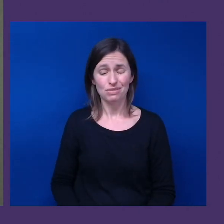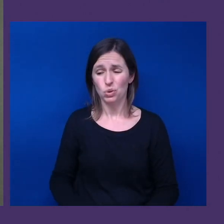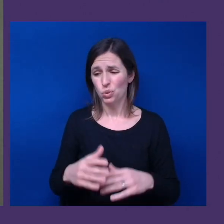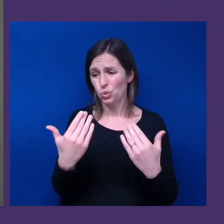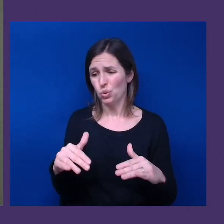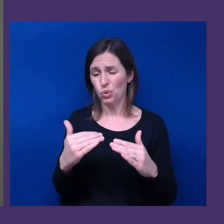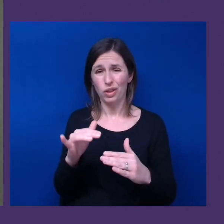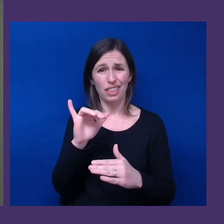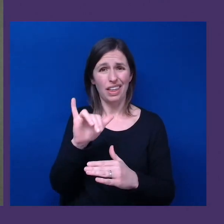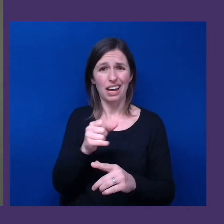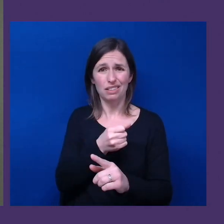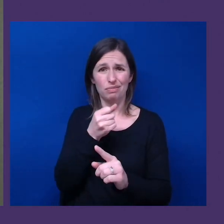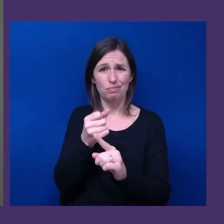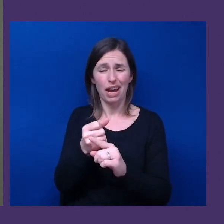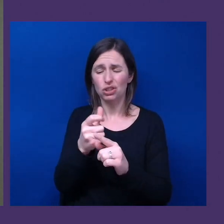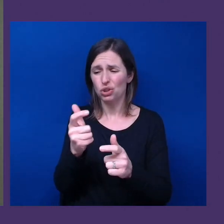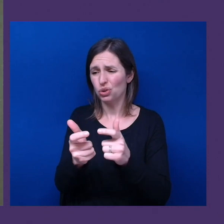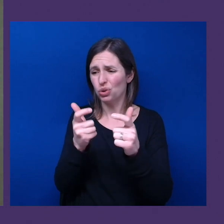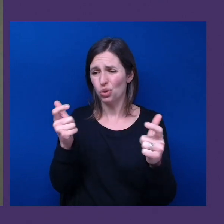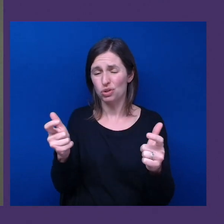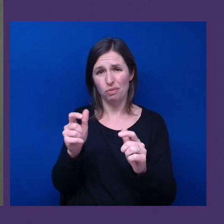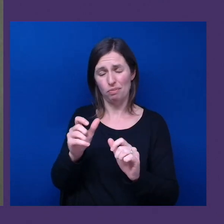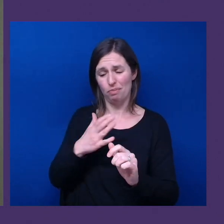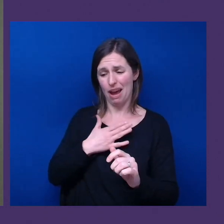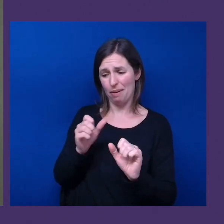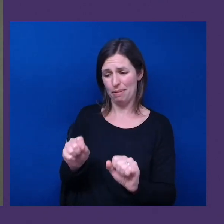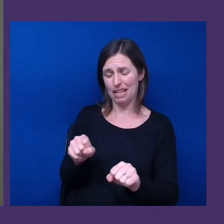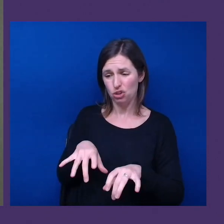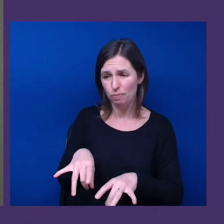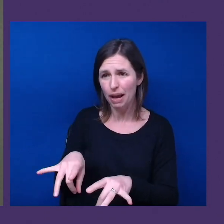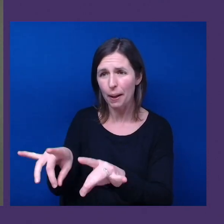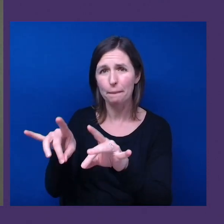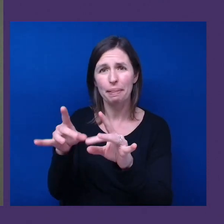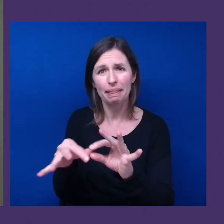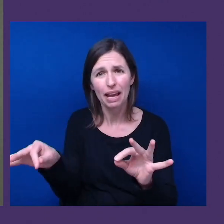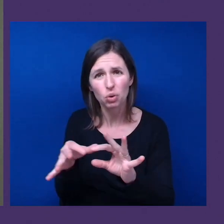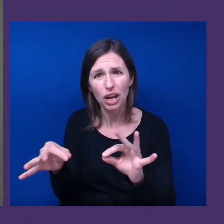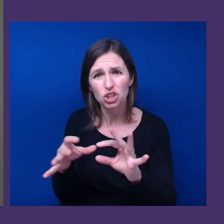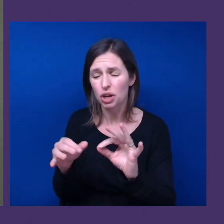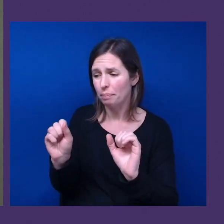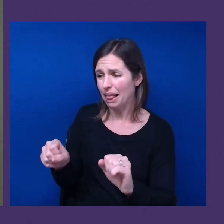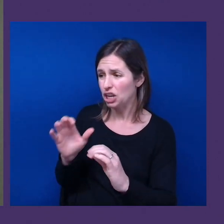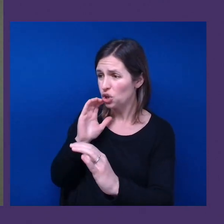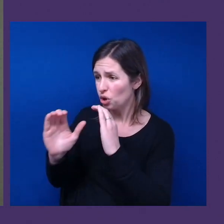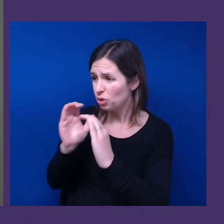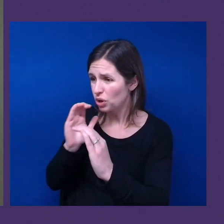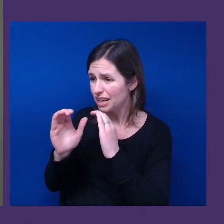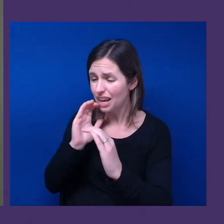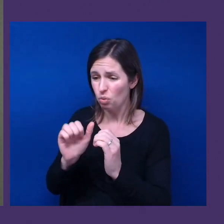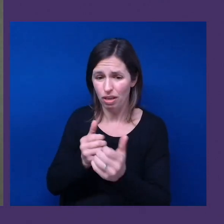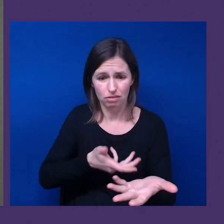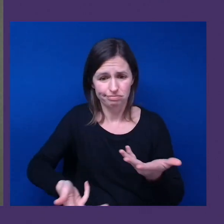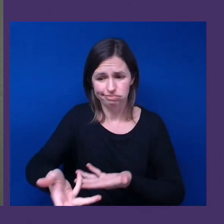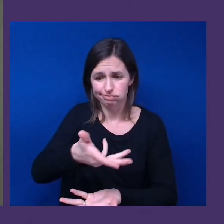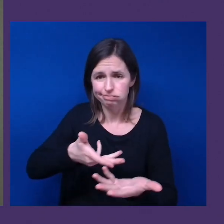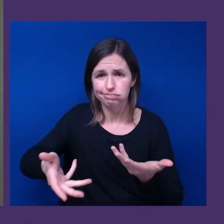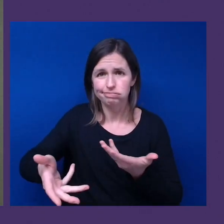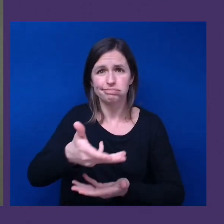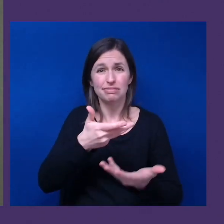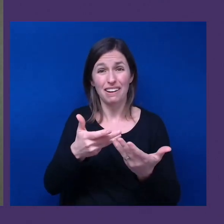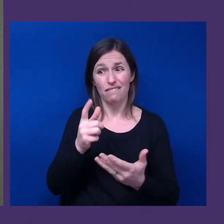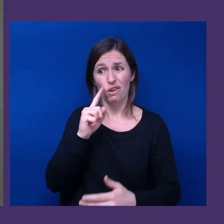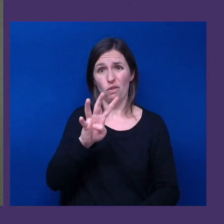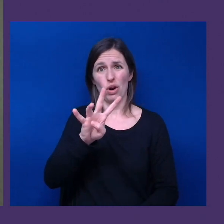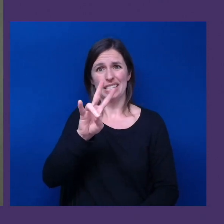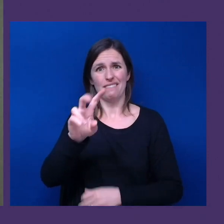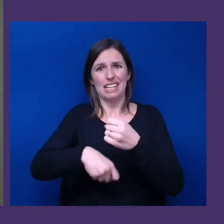others. My ability to communicate helped me throughout my 47 years. It made it easier for me to be competitively